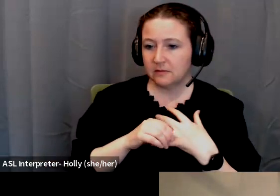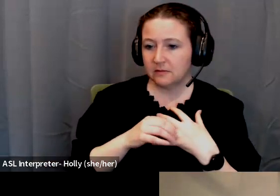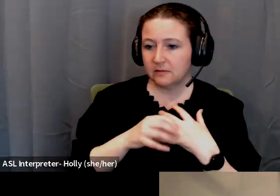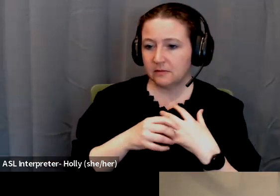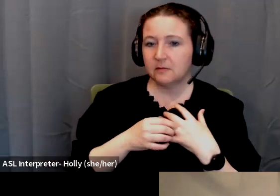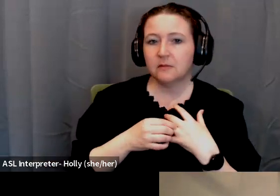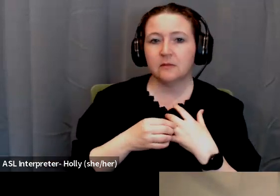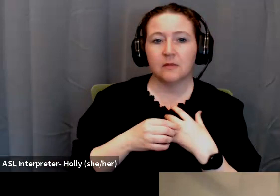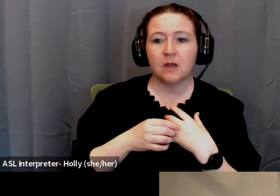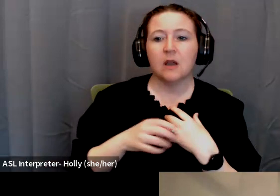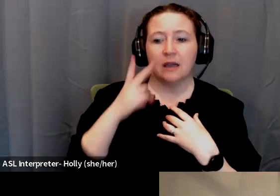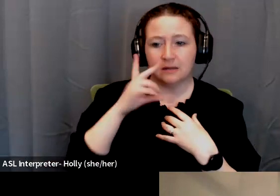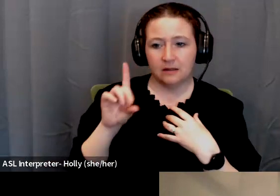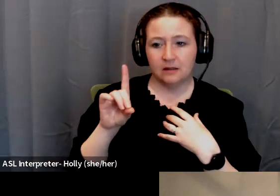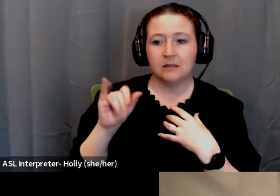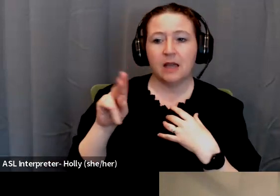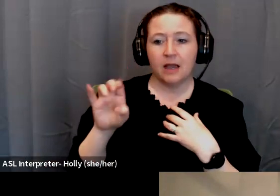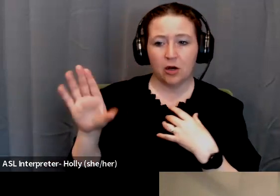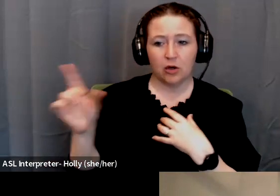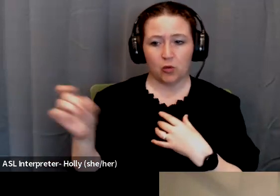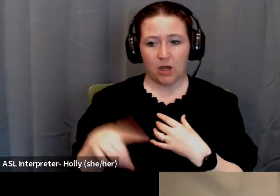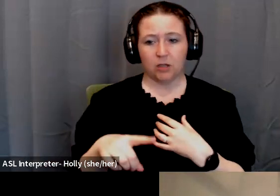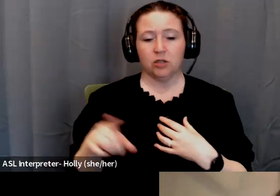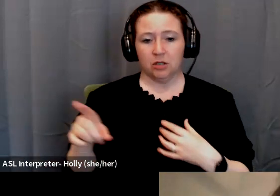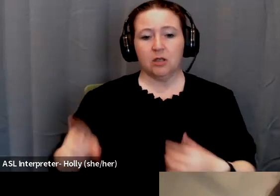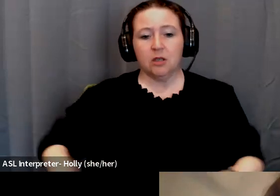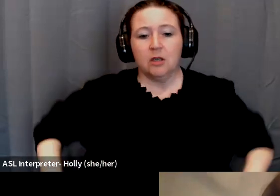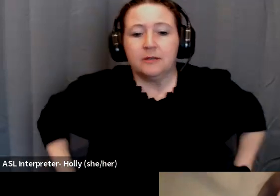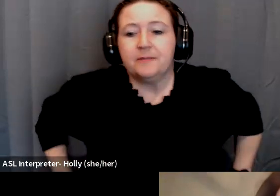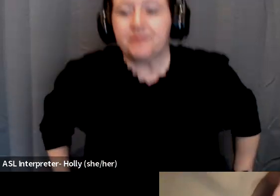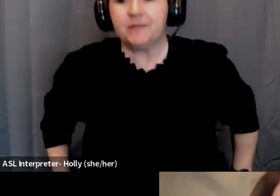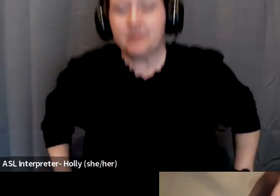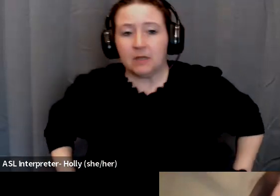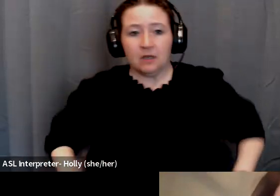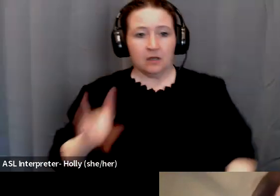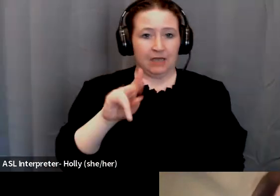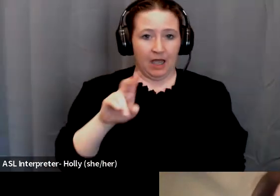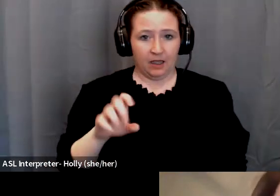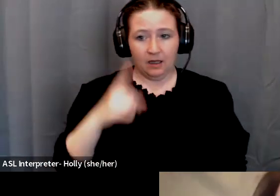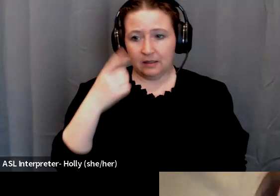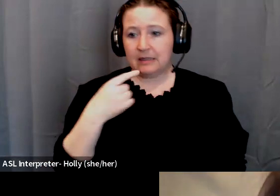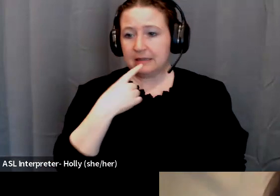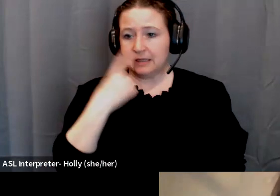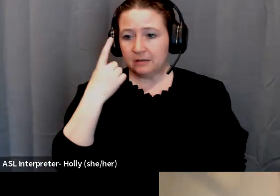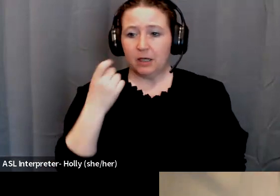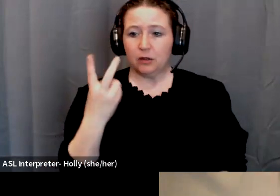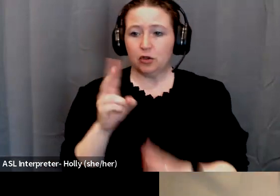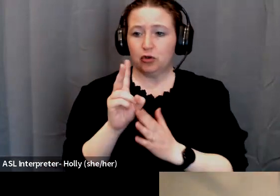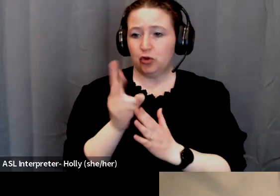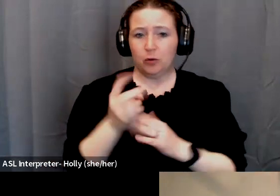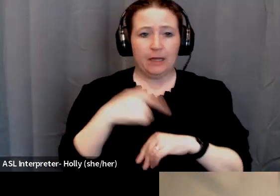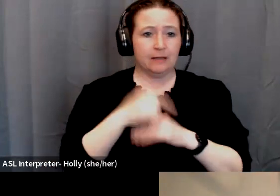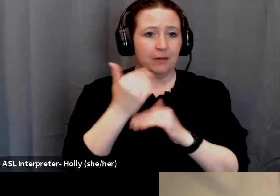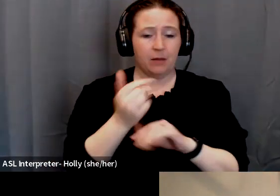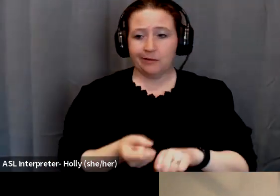I'm going to take Diane's question in the chat. Okay. So Diane asked, since the 2-minute time limit's been eliminated, if someone's speaking